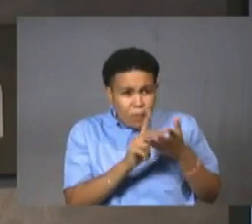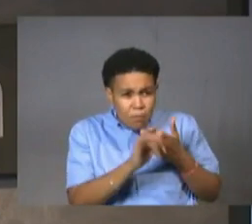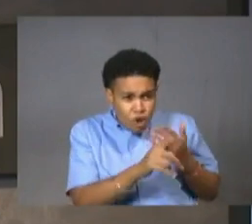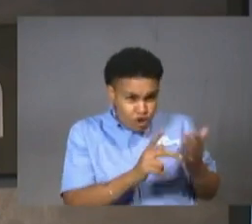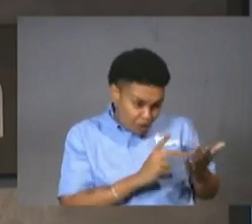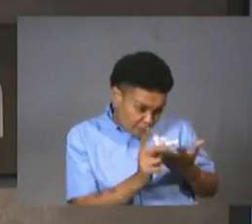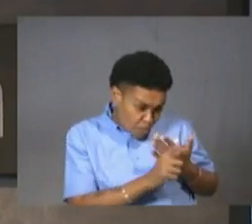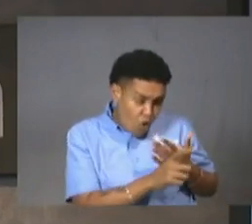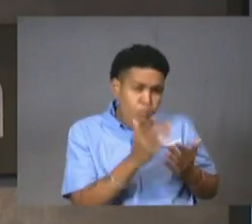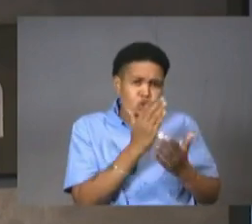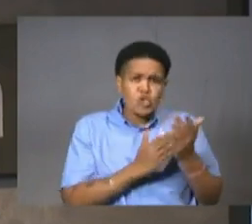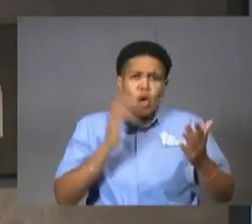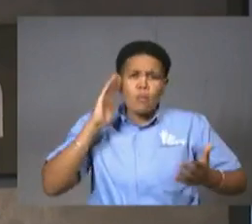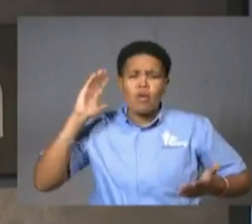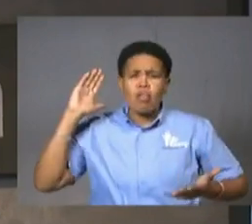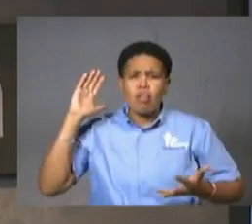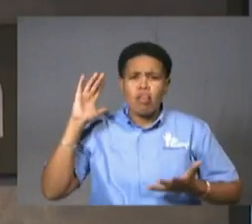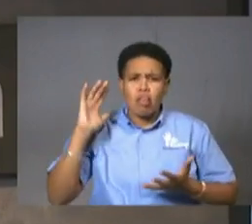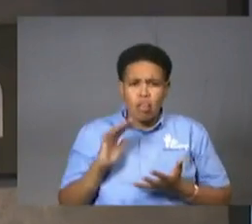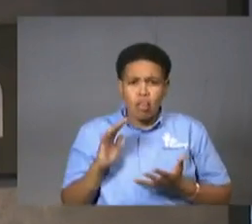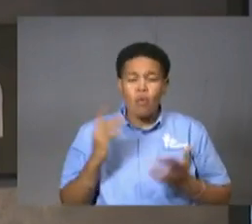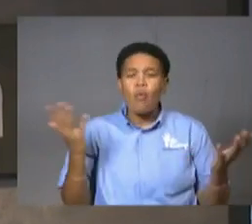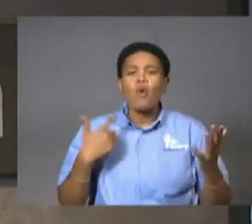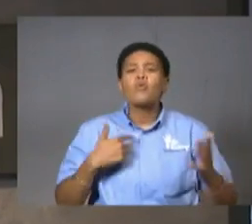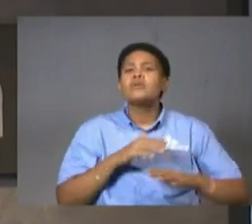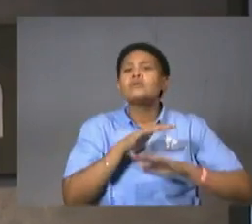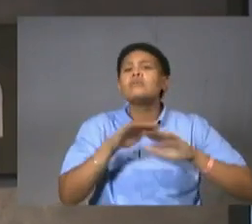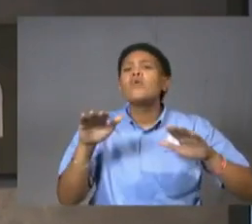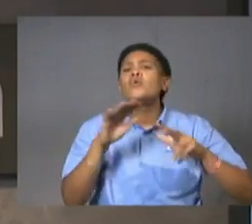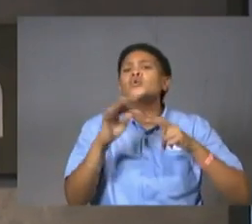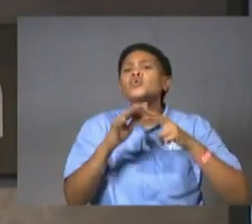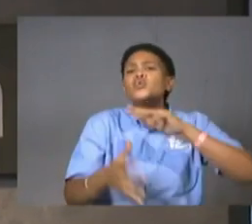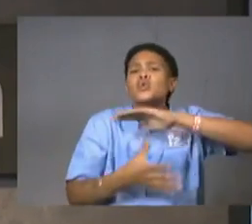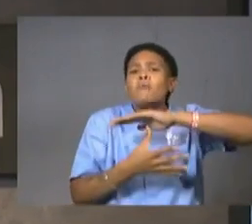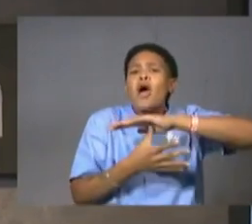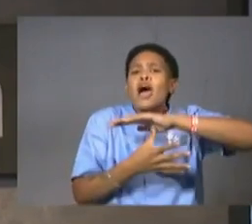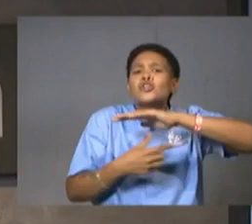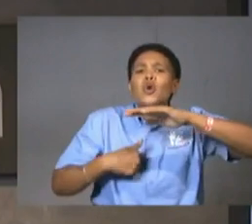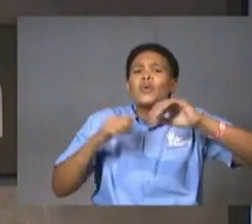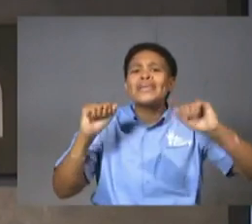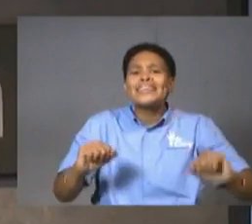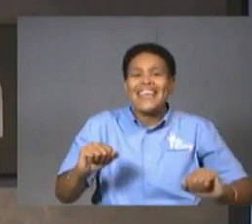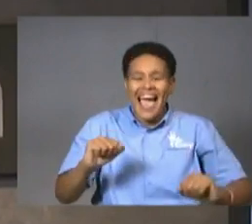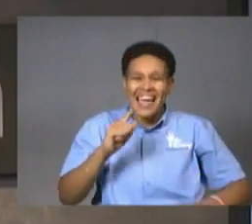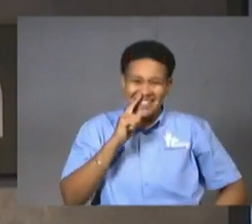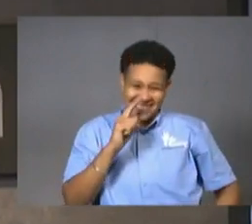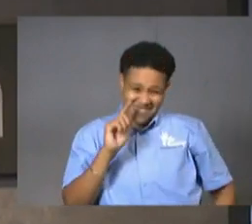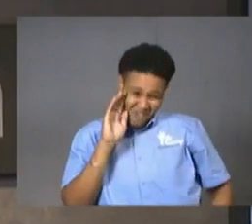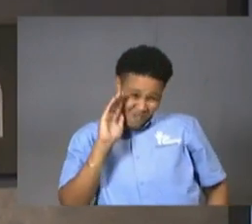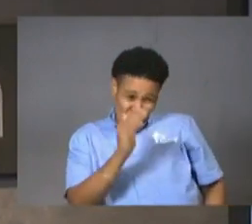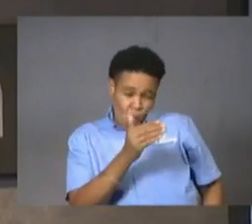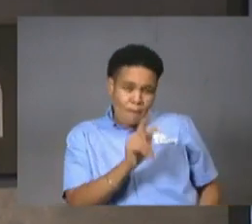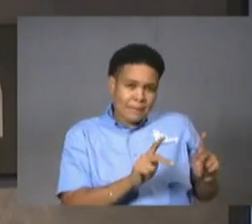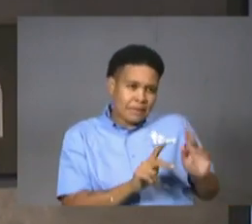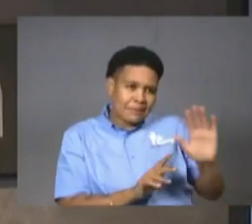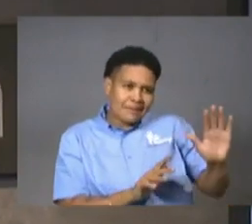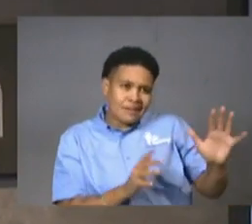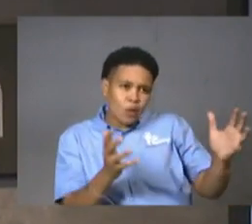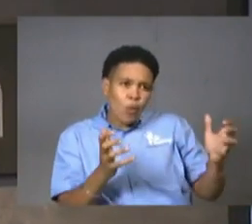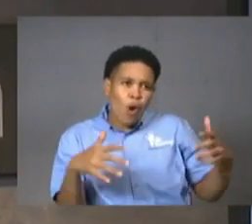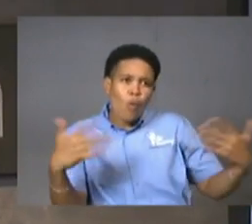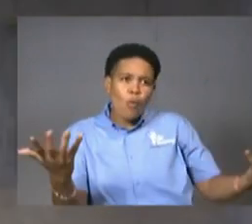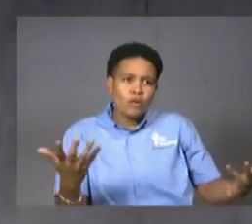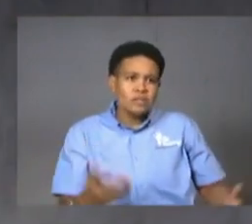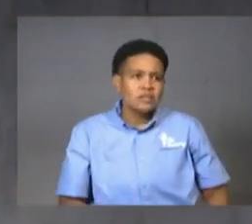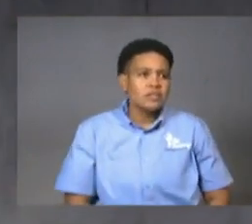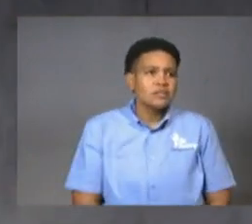be scaled back, the ones that we don't choose to prioritize, so that we can prioritize our agenda, our people's agenda. Thank you, Mr.